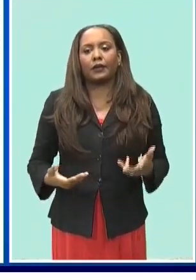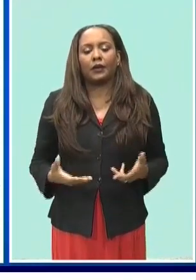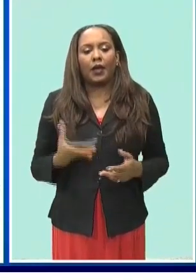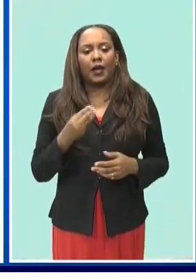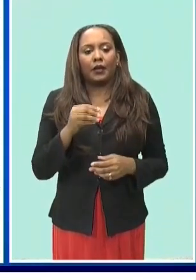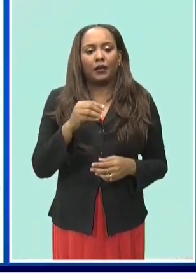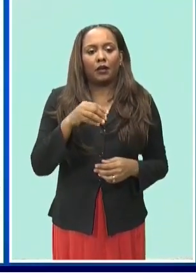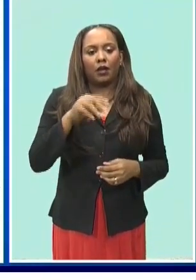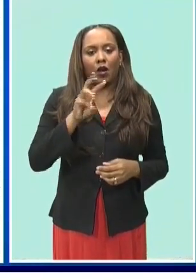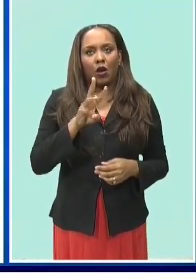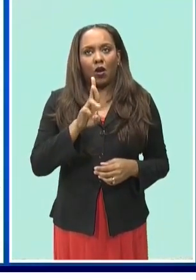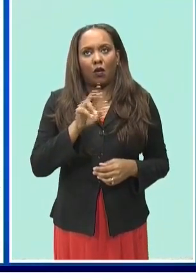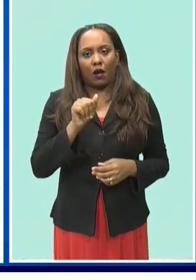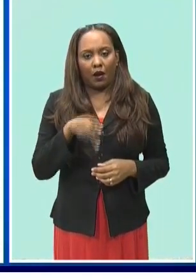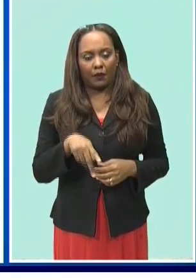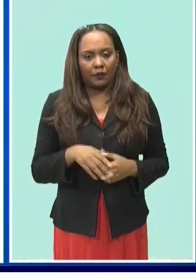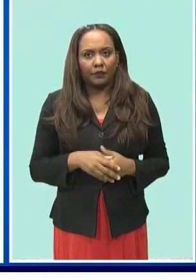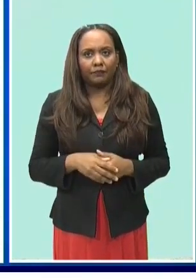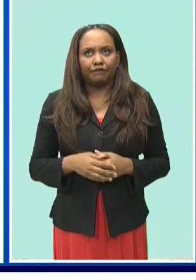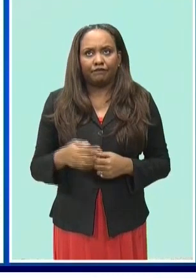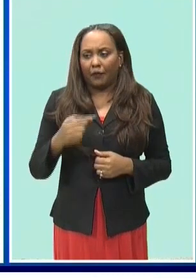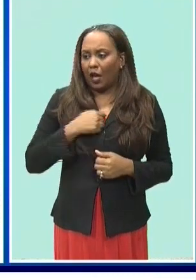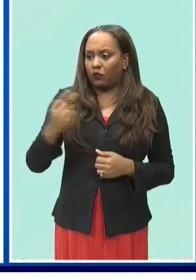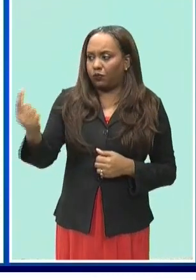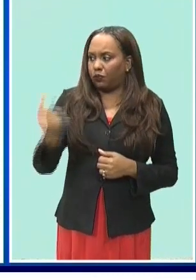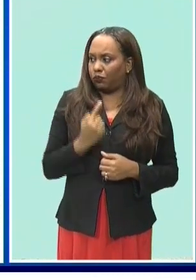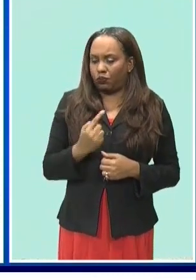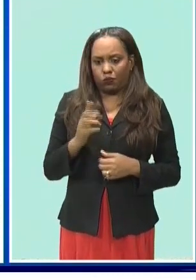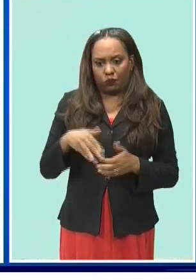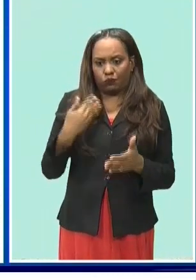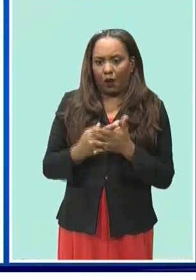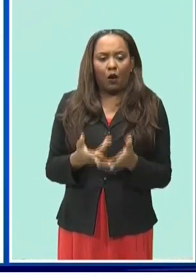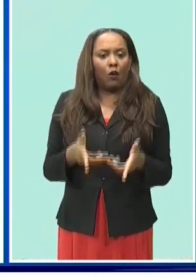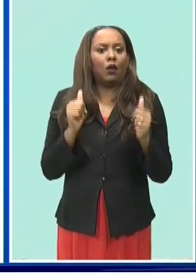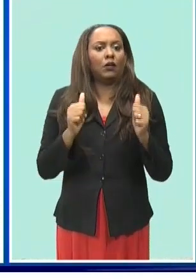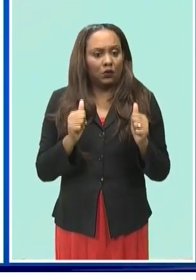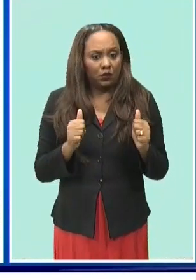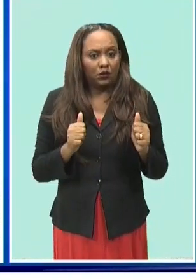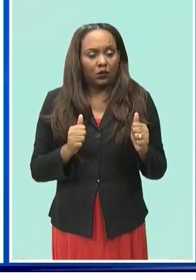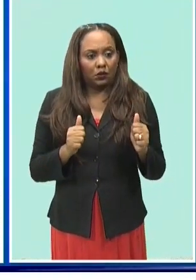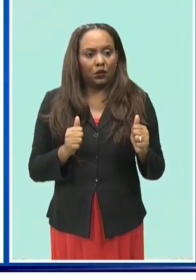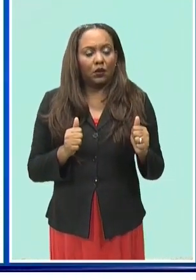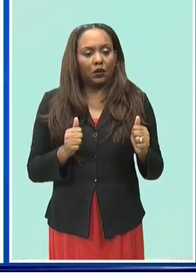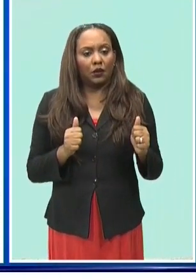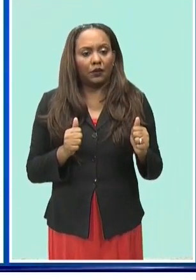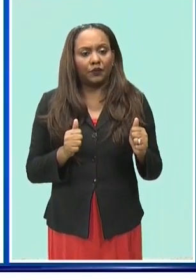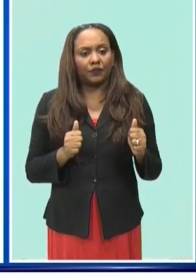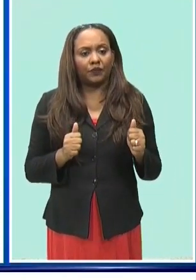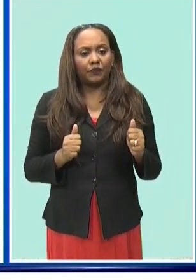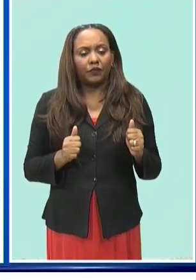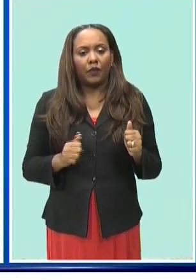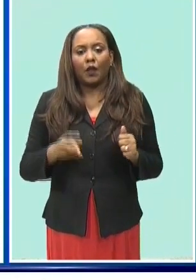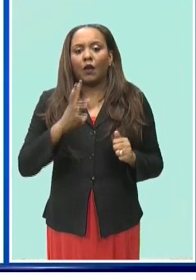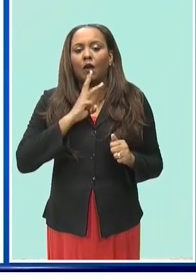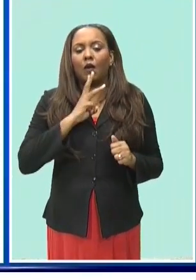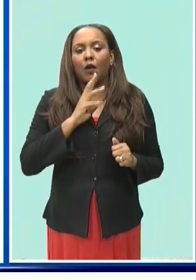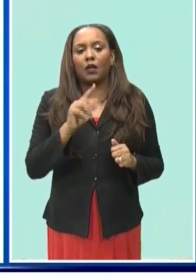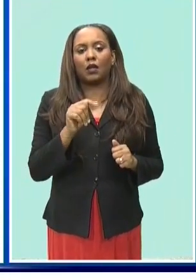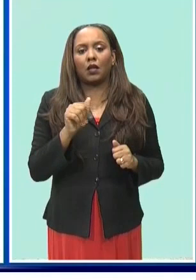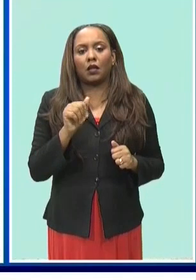I ran down here as far as I possibly can, and we brought out the fire extinguishers that we had on site and the water tank that we